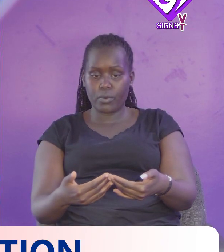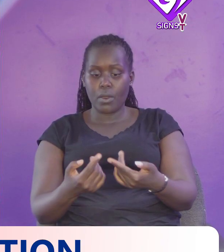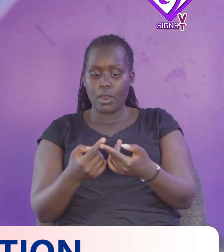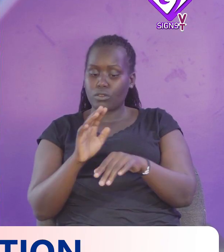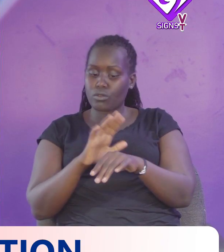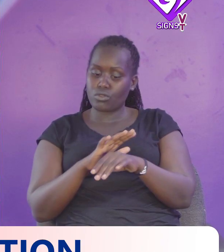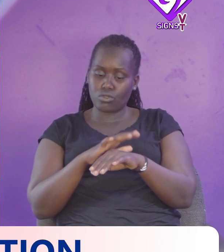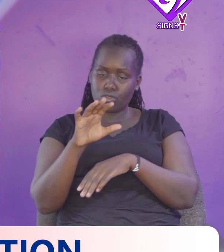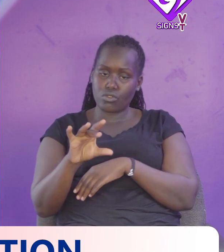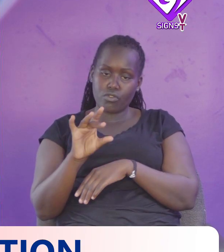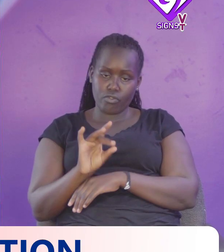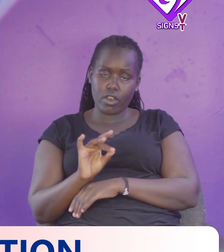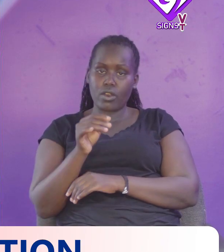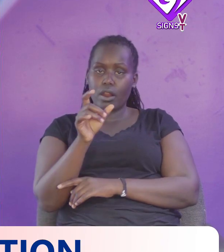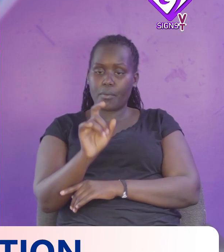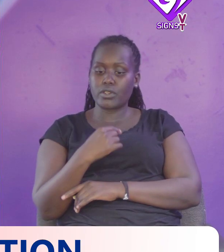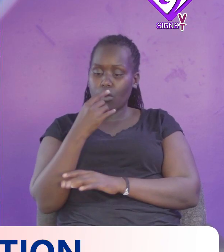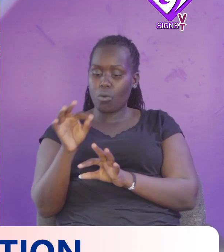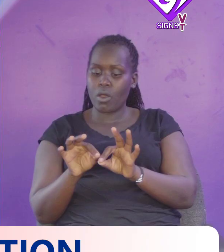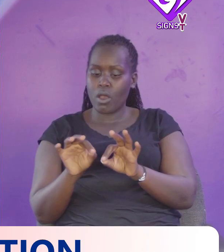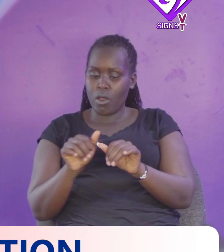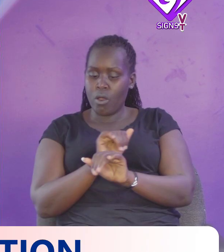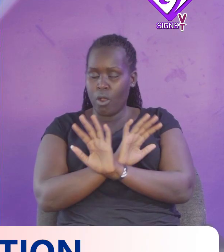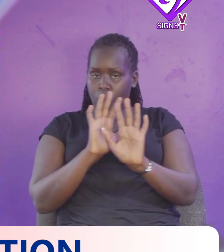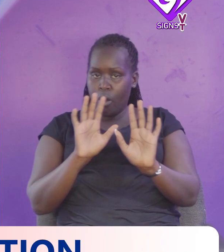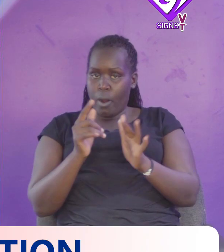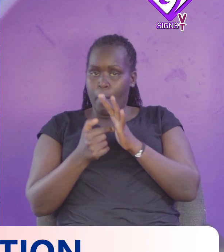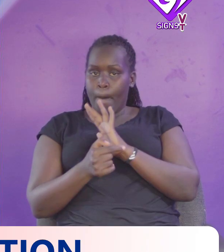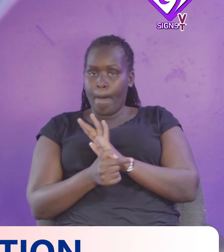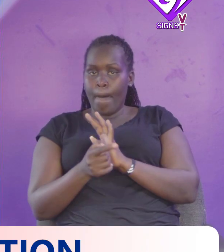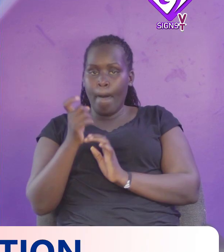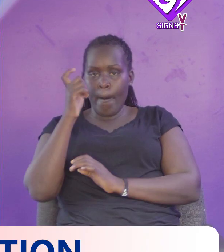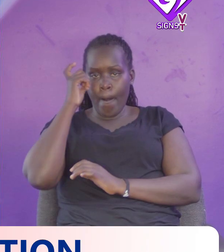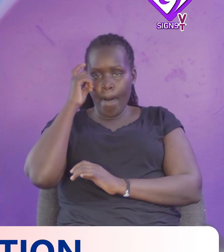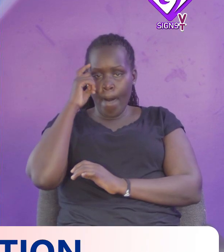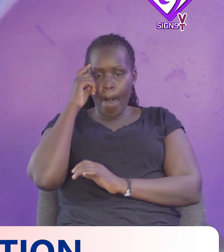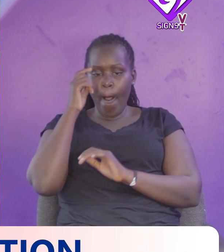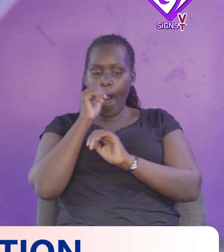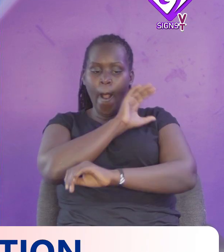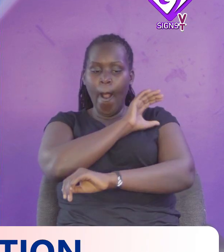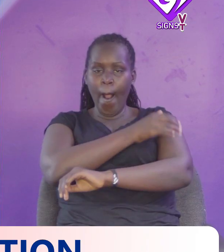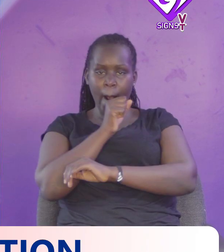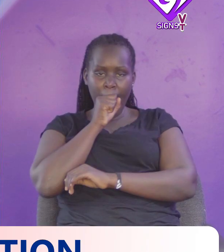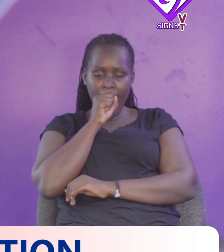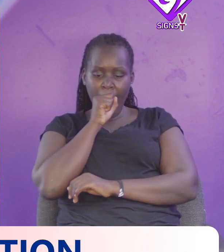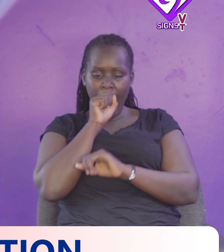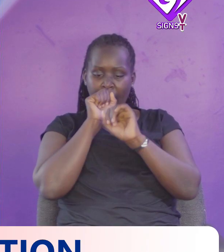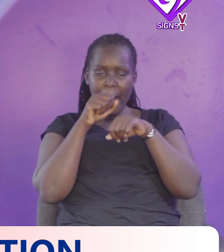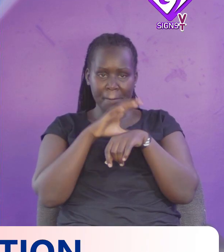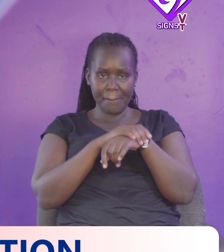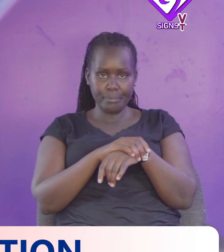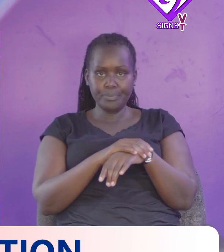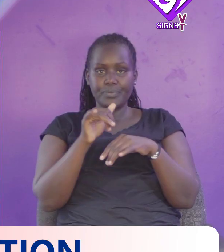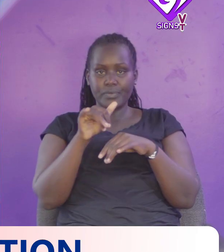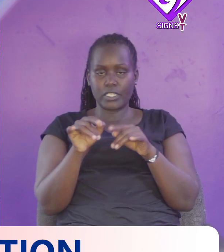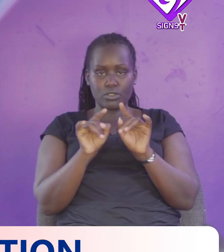somebody who explained to you what your mental capacity can take, so that you're at par with every